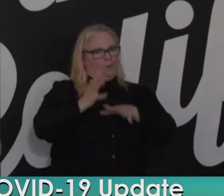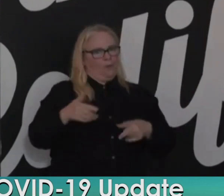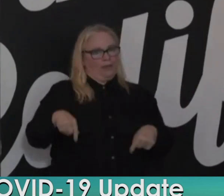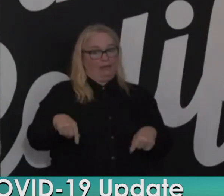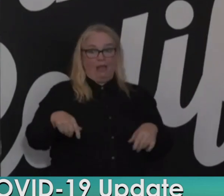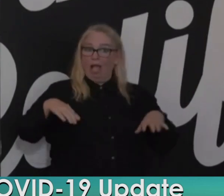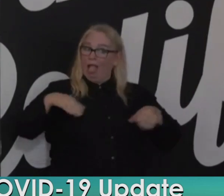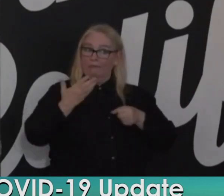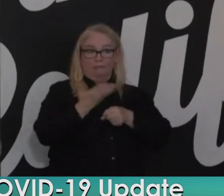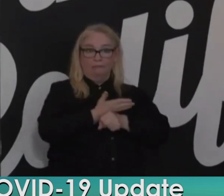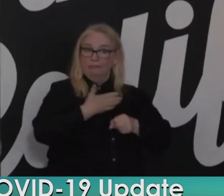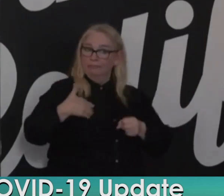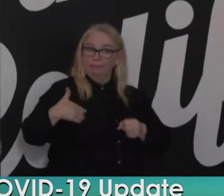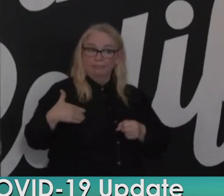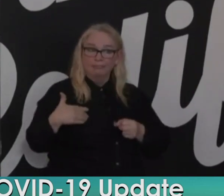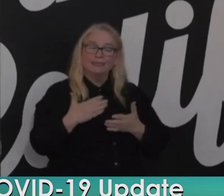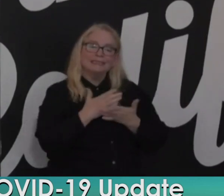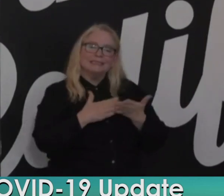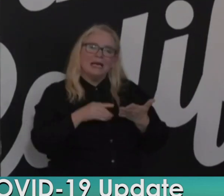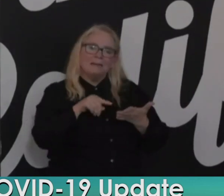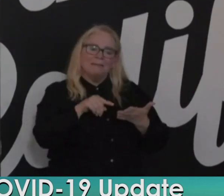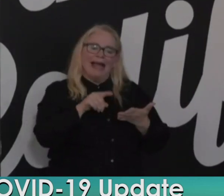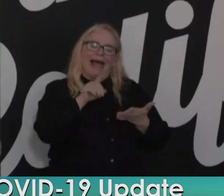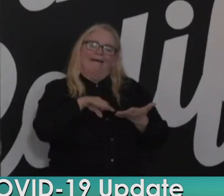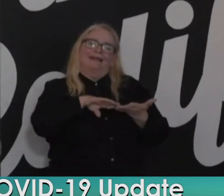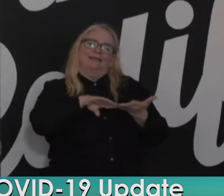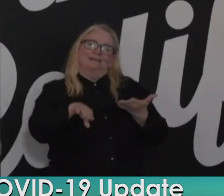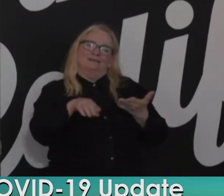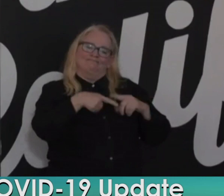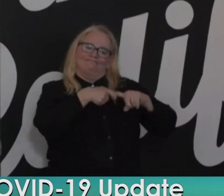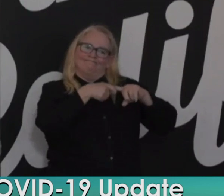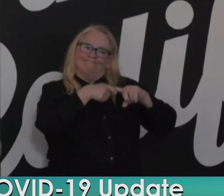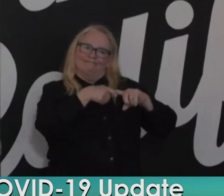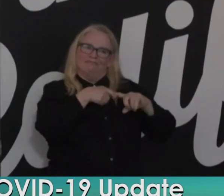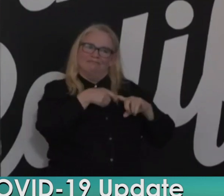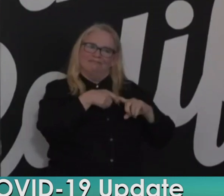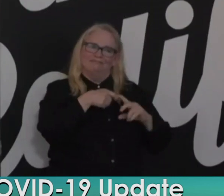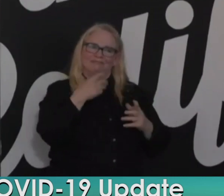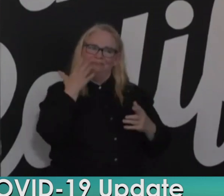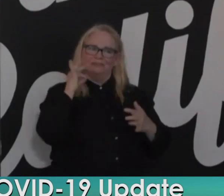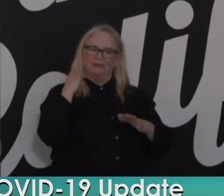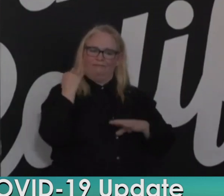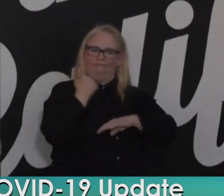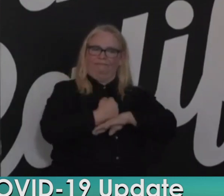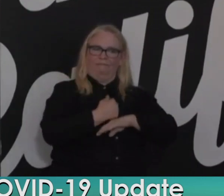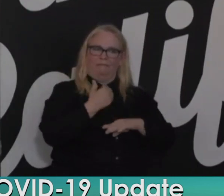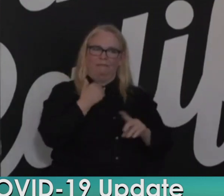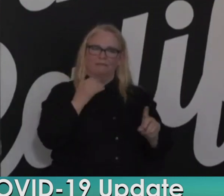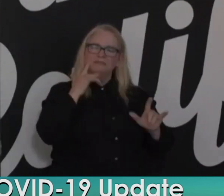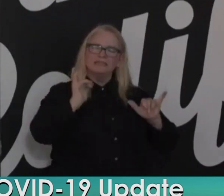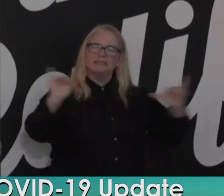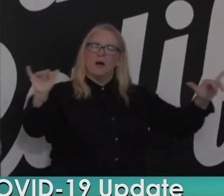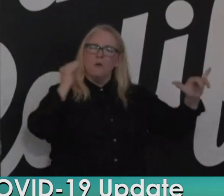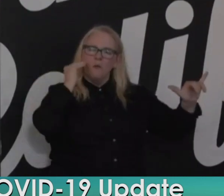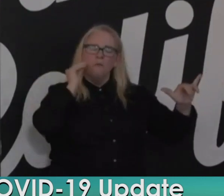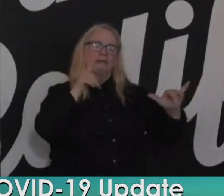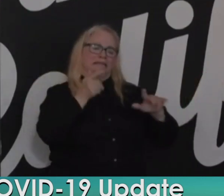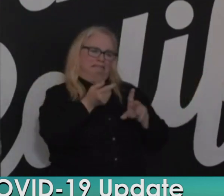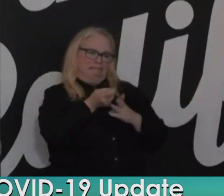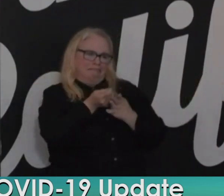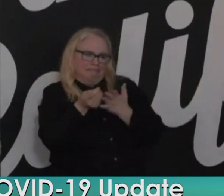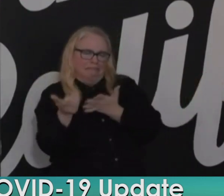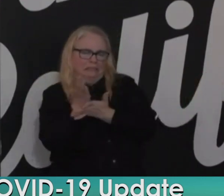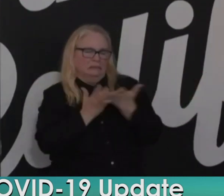some unfortunately furloughed because of the shutdown, because of the stay-at-home order. As we move,